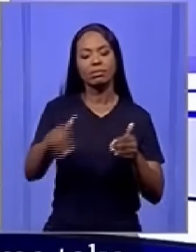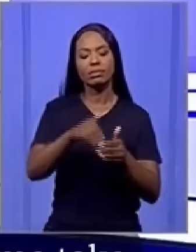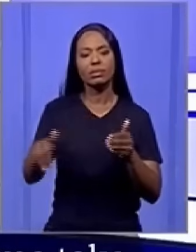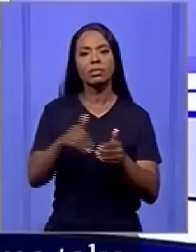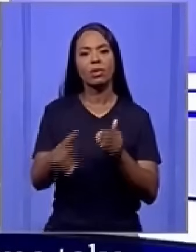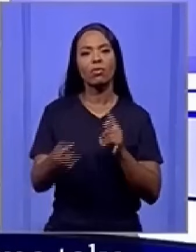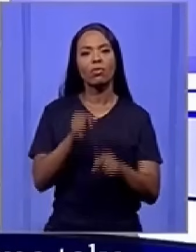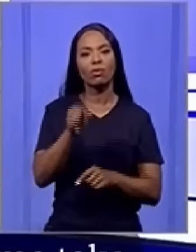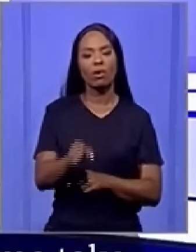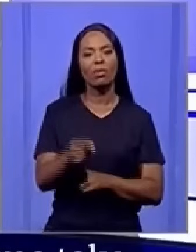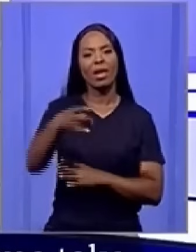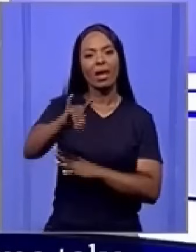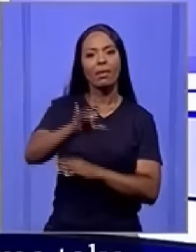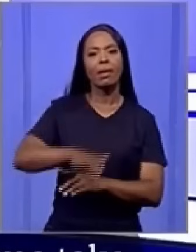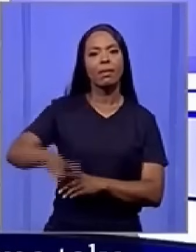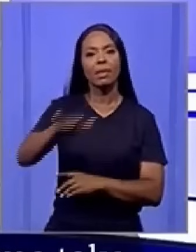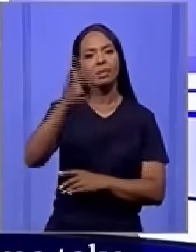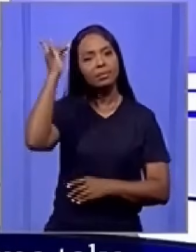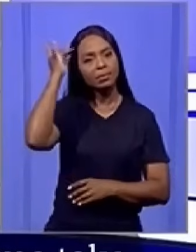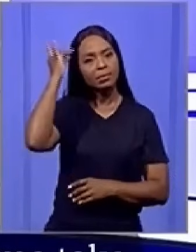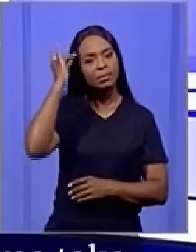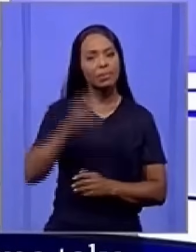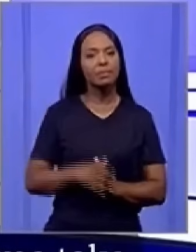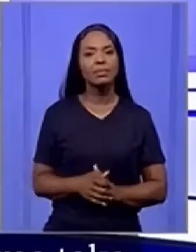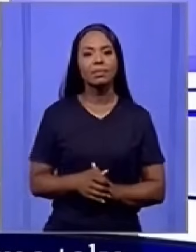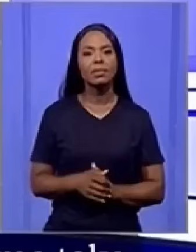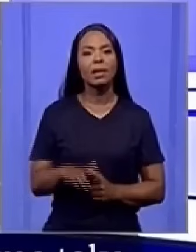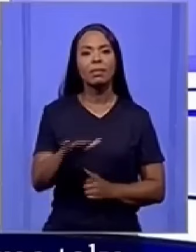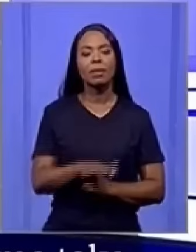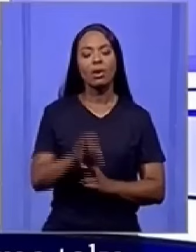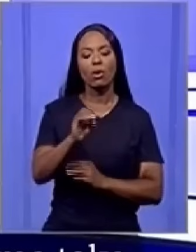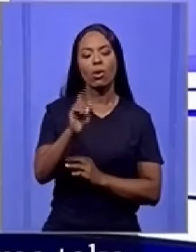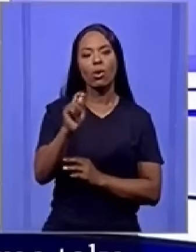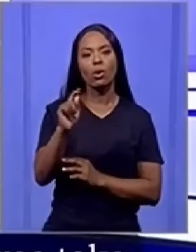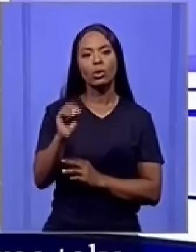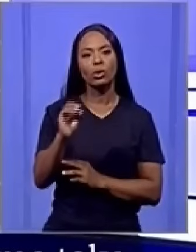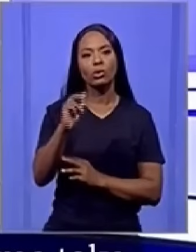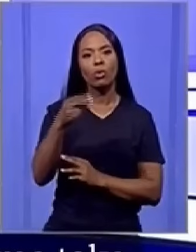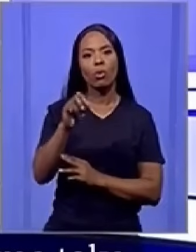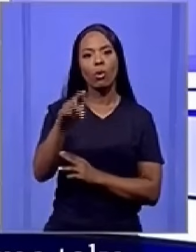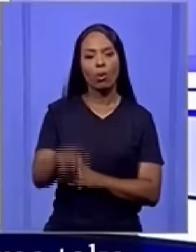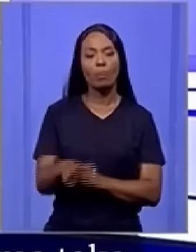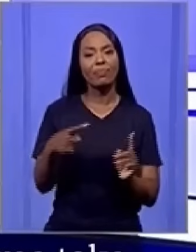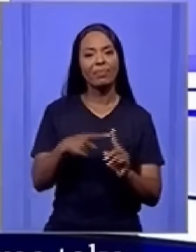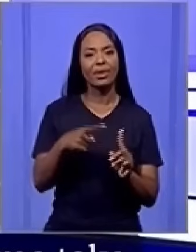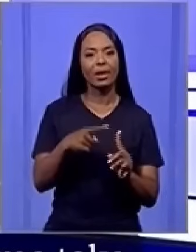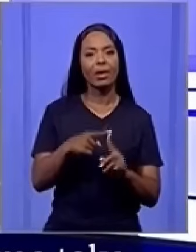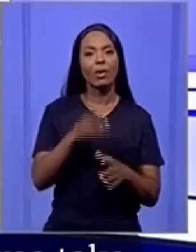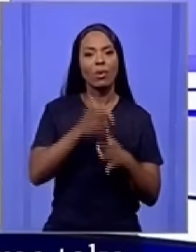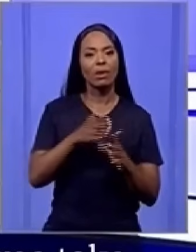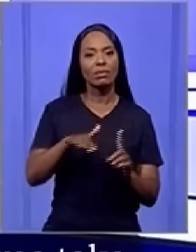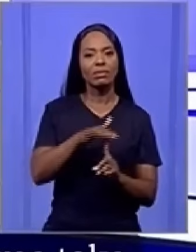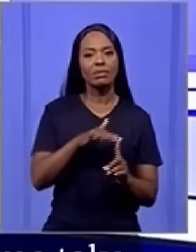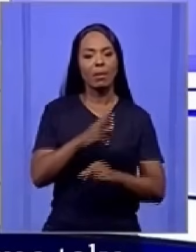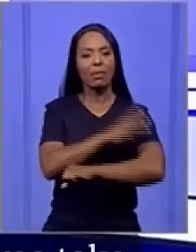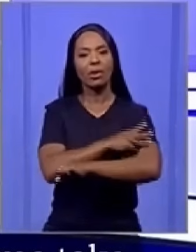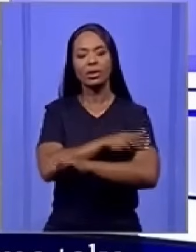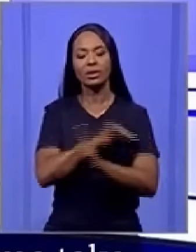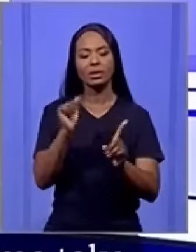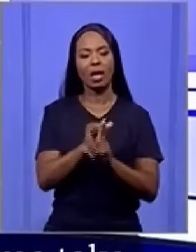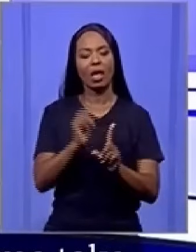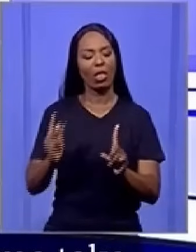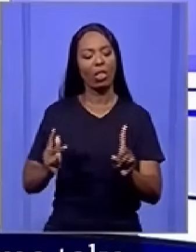ka lešokeng la diphoofolo ka Ottershoop. Go begwa ge mong mošomo wa Monatle yeo a ile go a hlanola direte